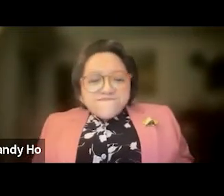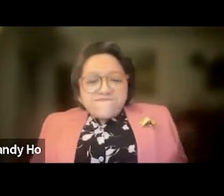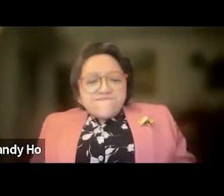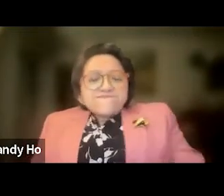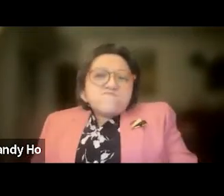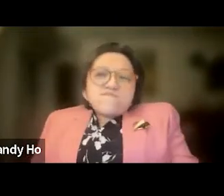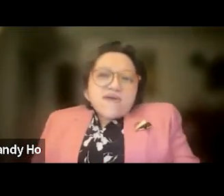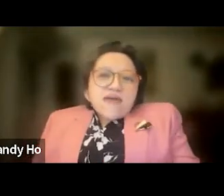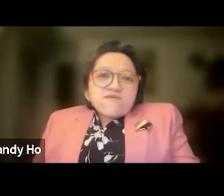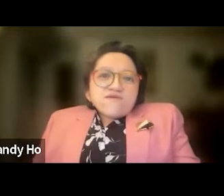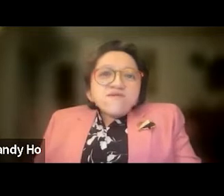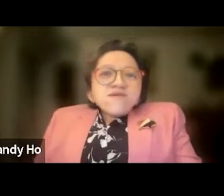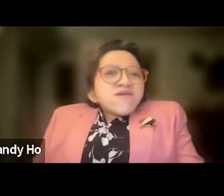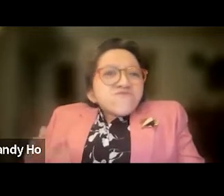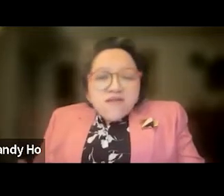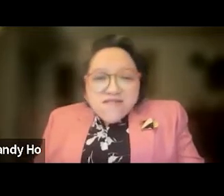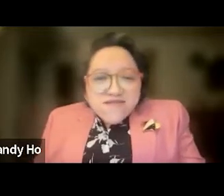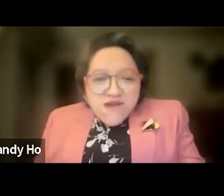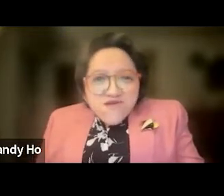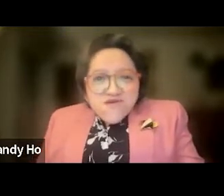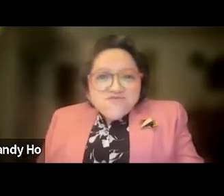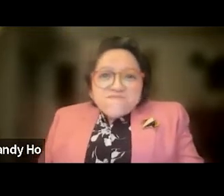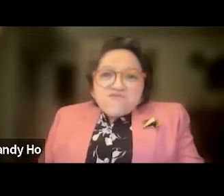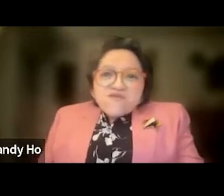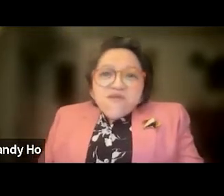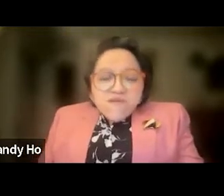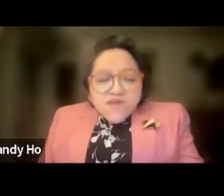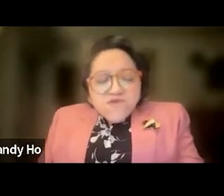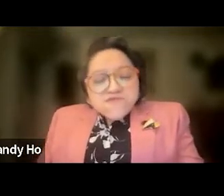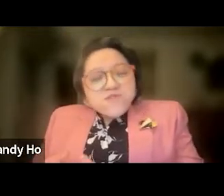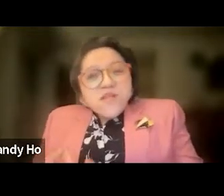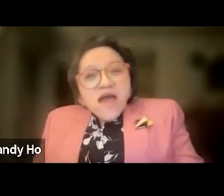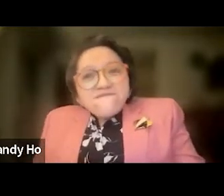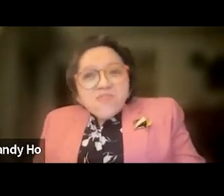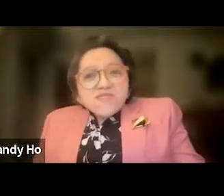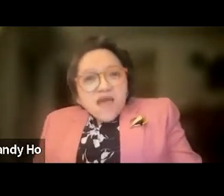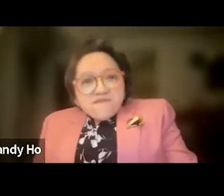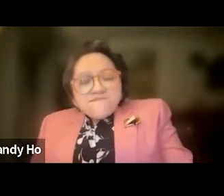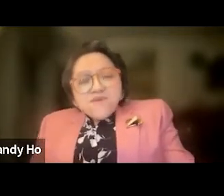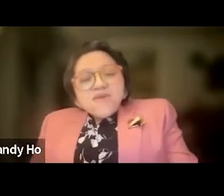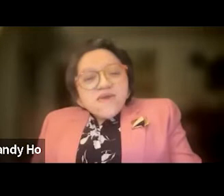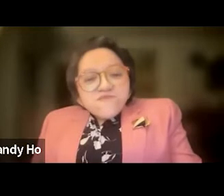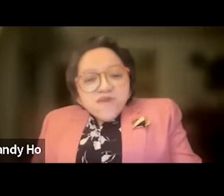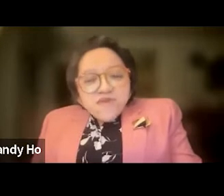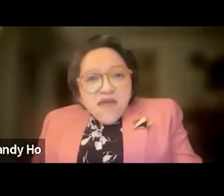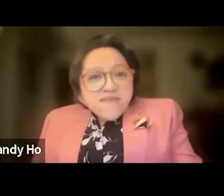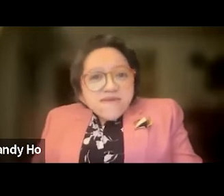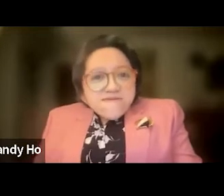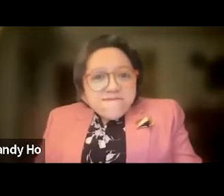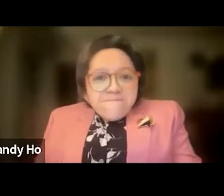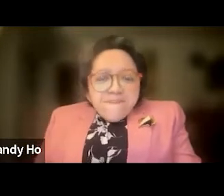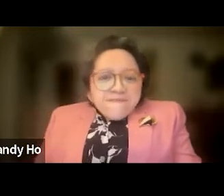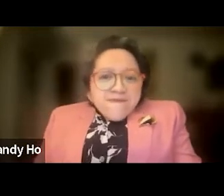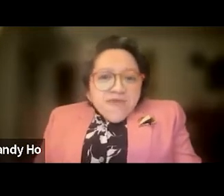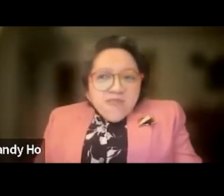culture. We met our great aunties and uncles and my great grandmother, who was still alive at the time and living in